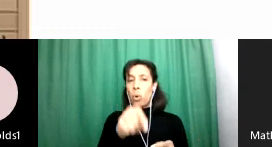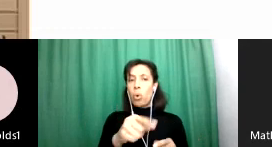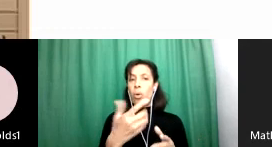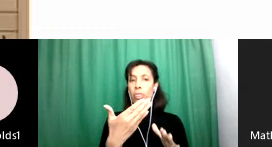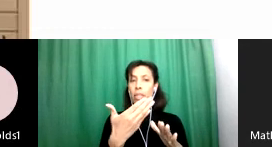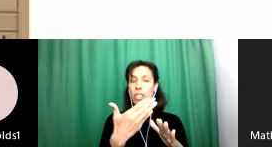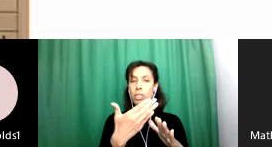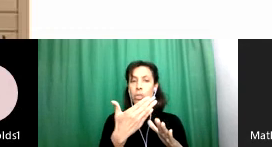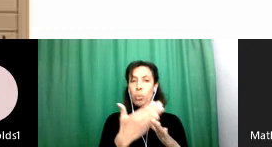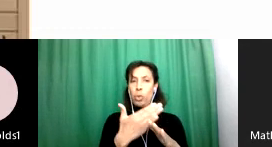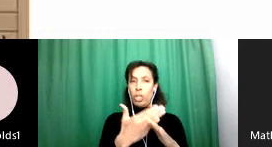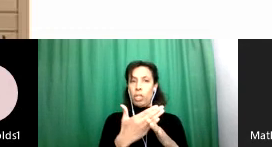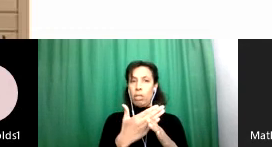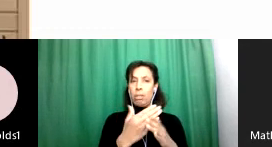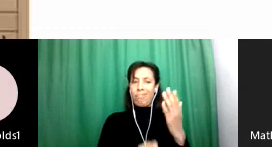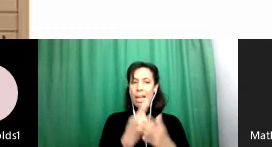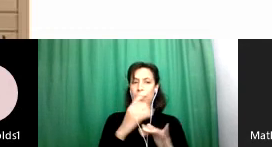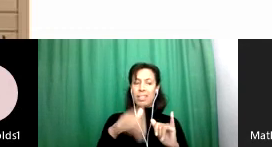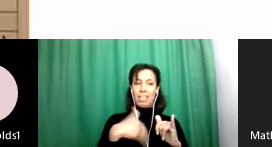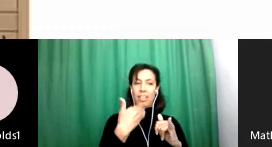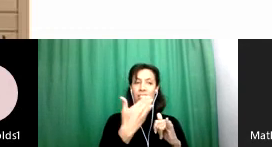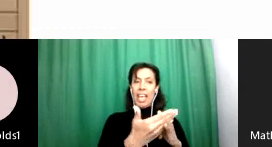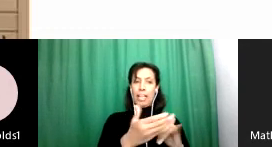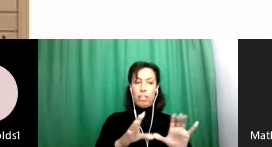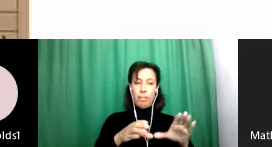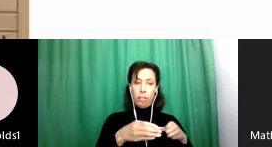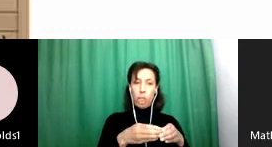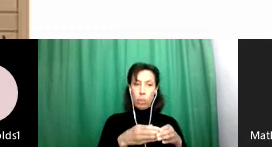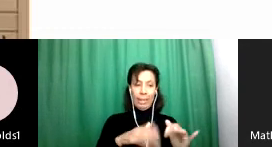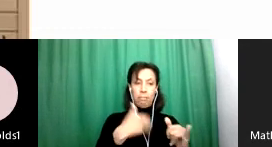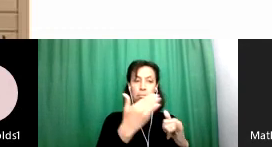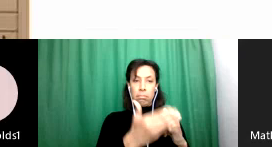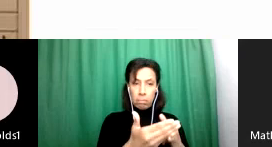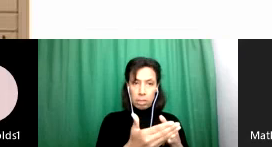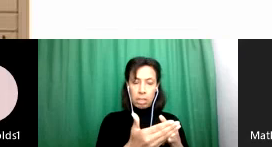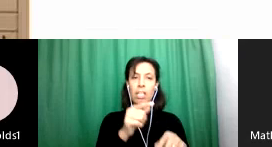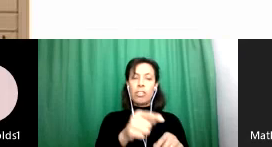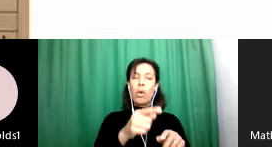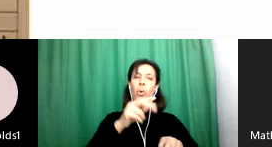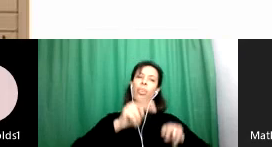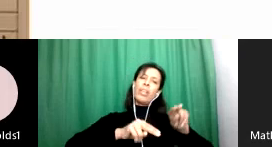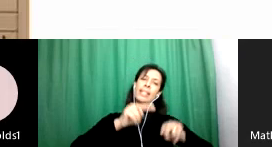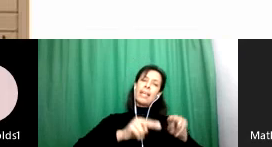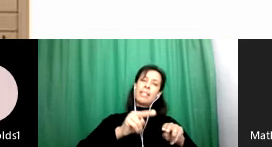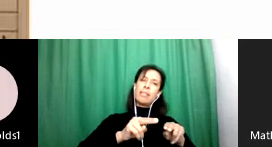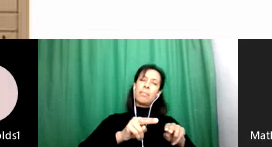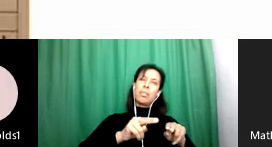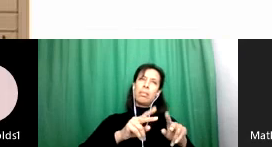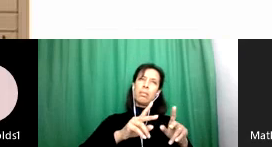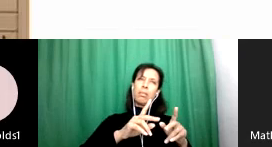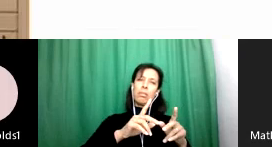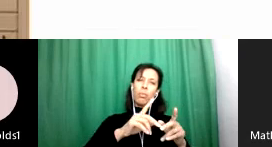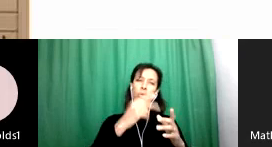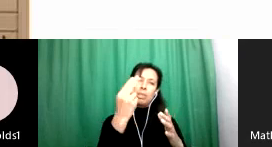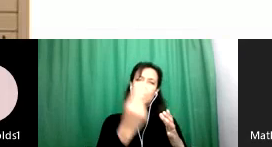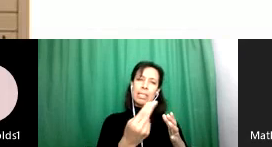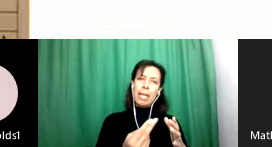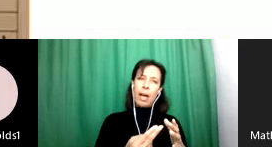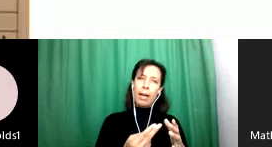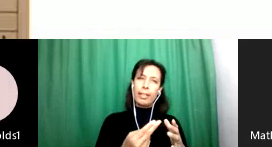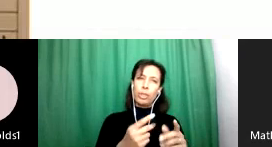the end of a unit of work, something like that. It appears that the assessment was designed to, so what was the teacher's